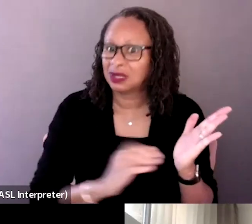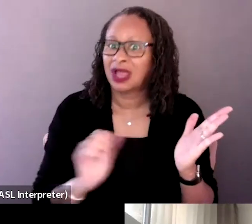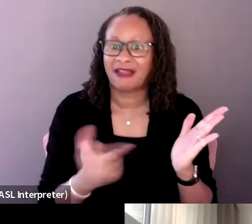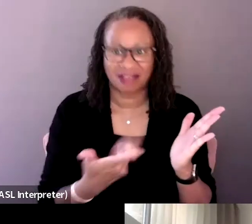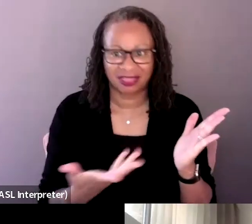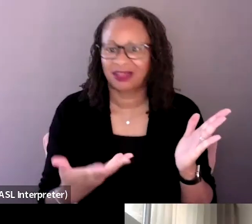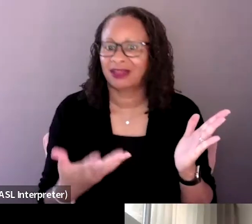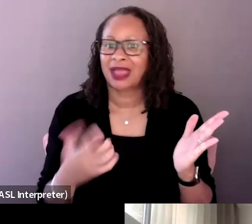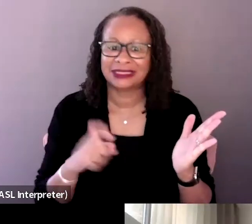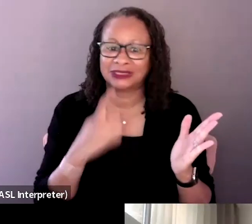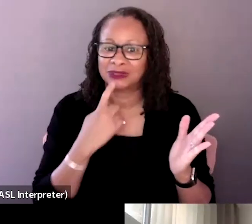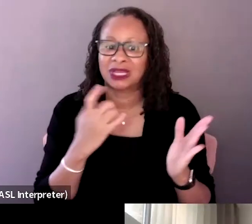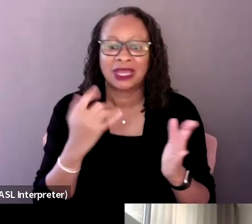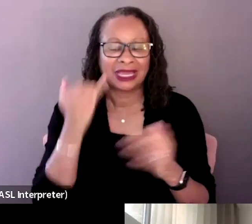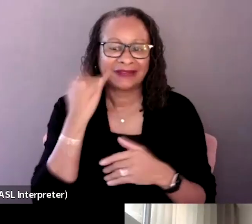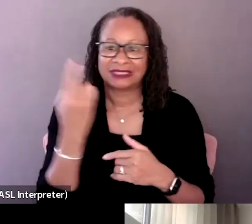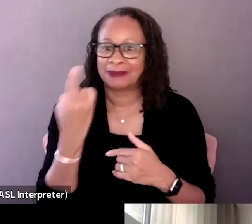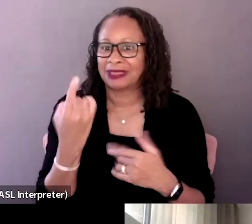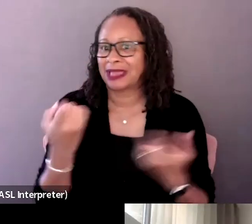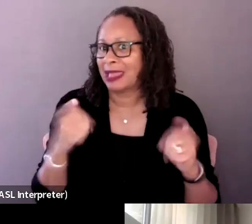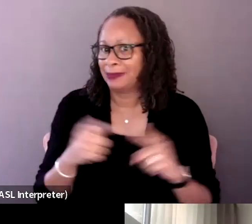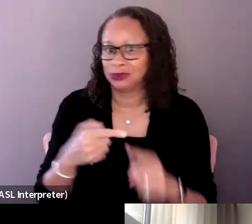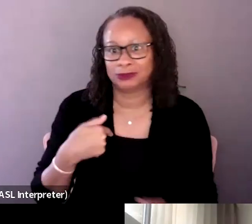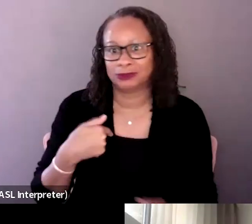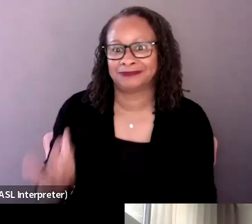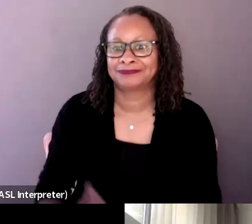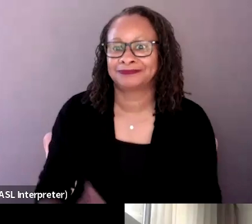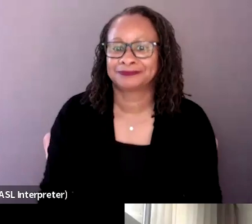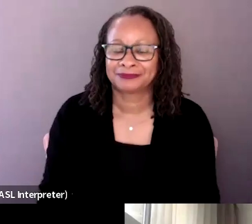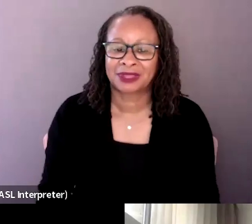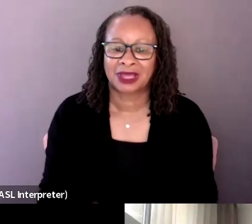just in case something could happen. But now I'm